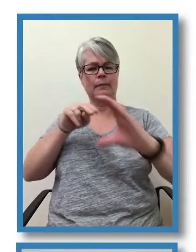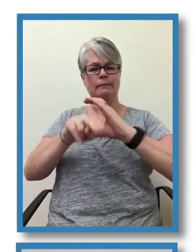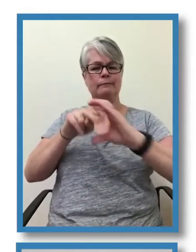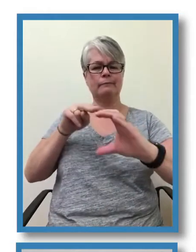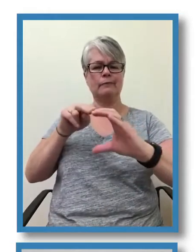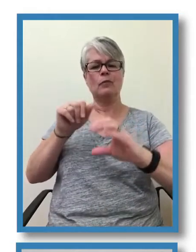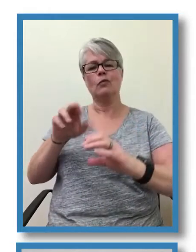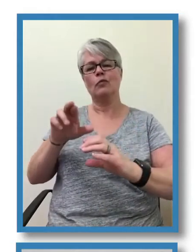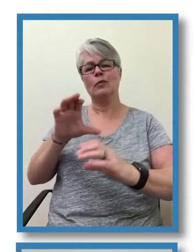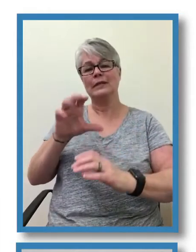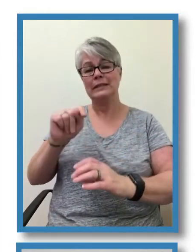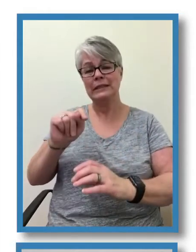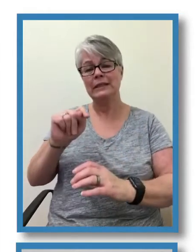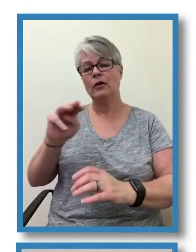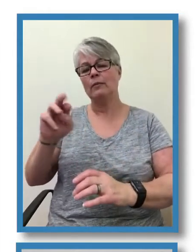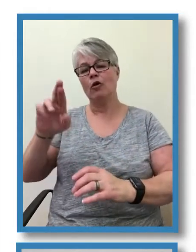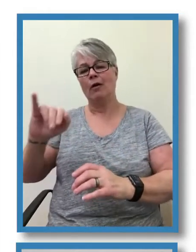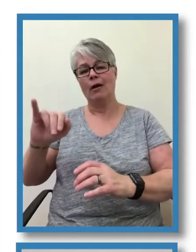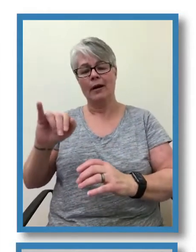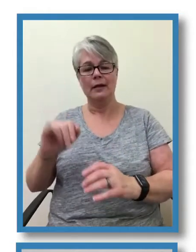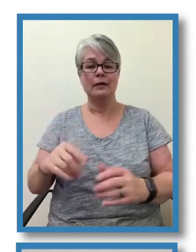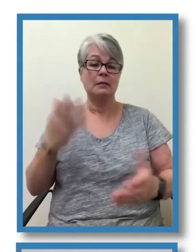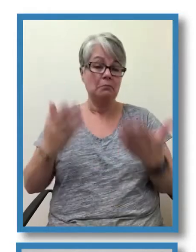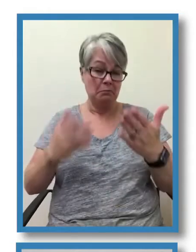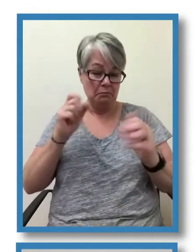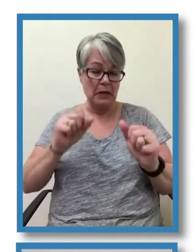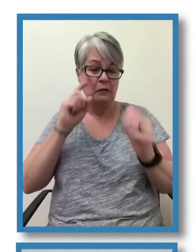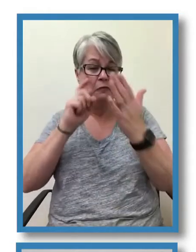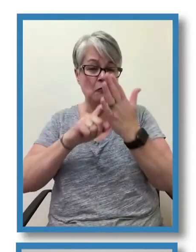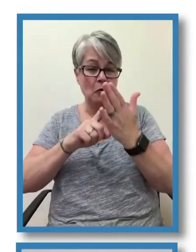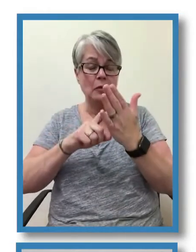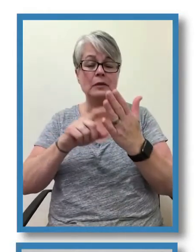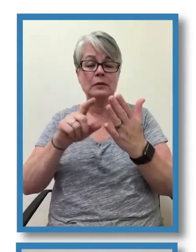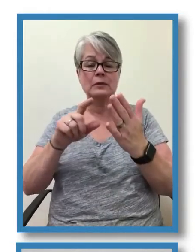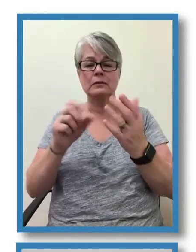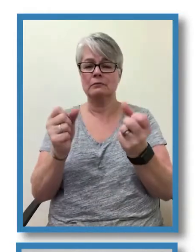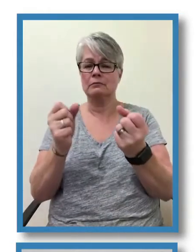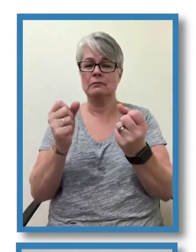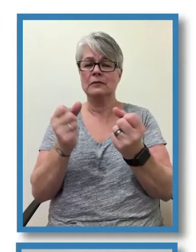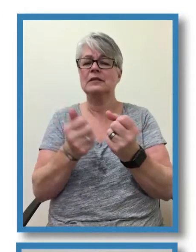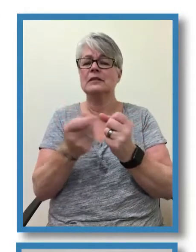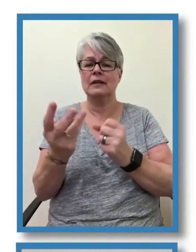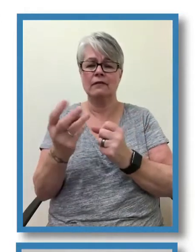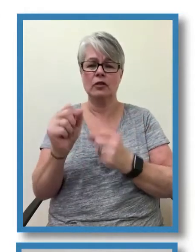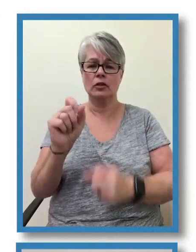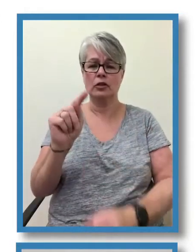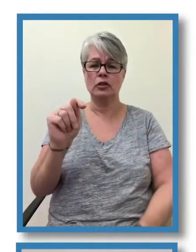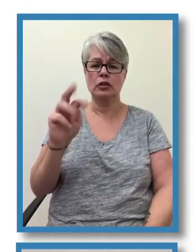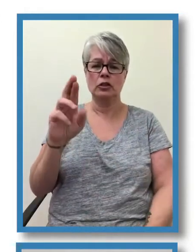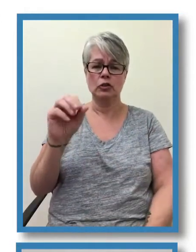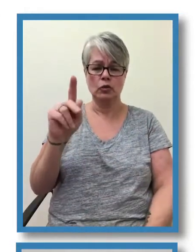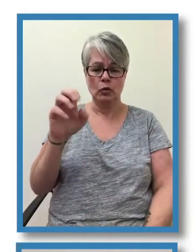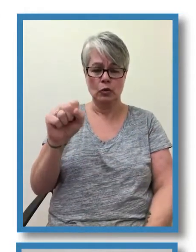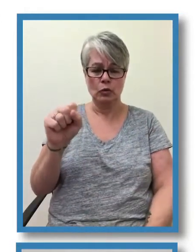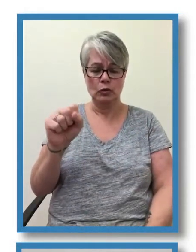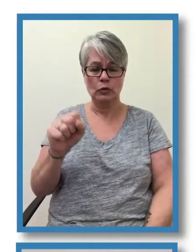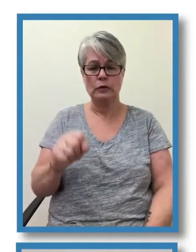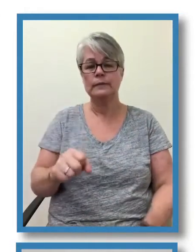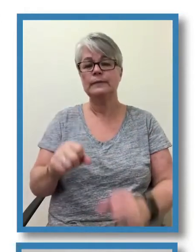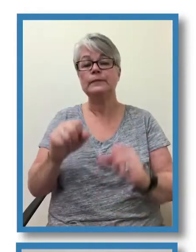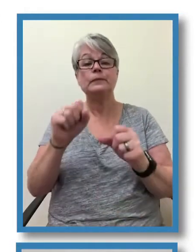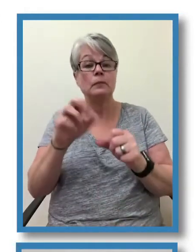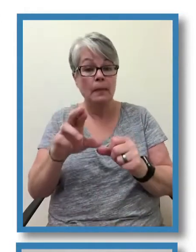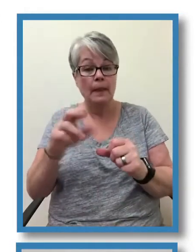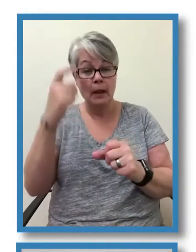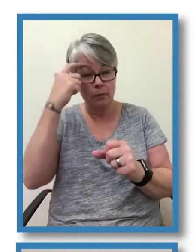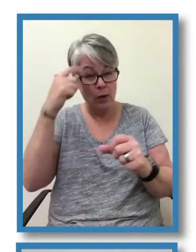that connects different regions of the brain. The deficits in cognition that has been seen in